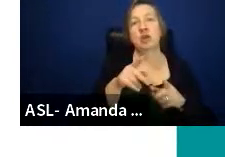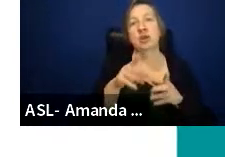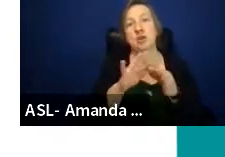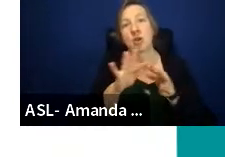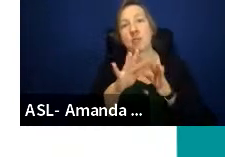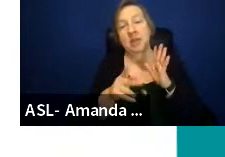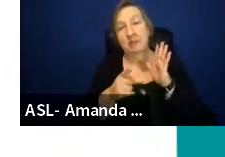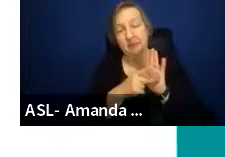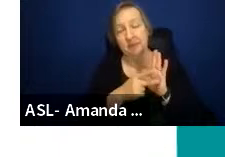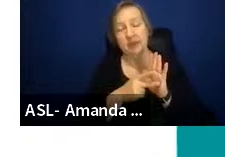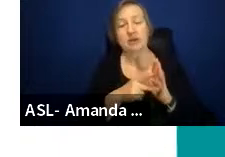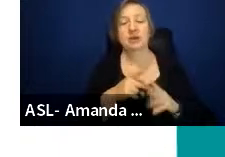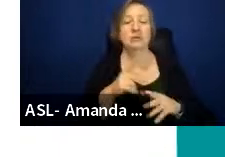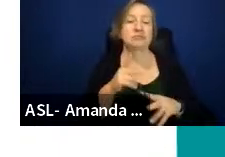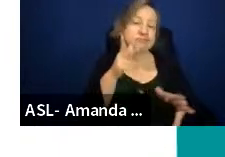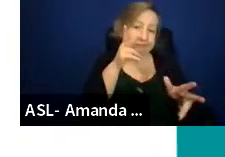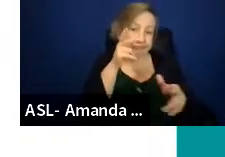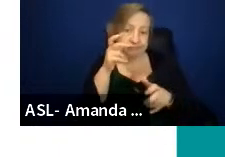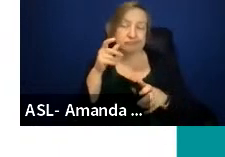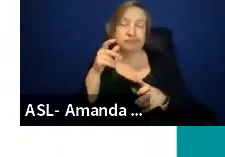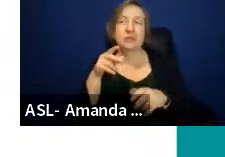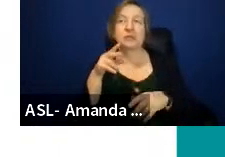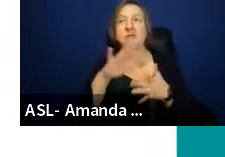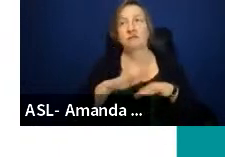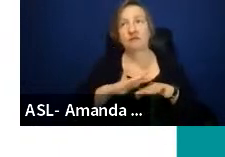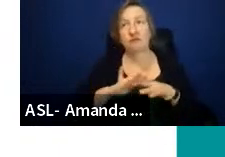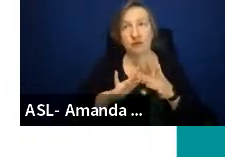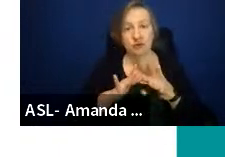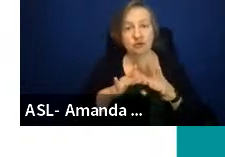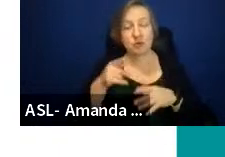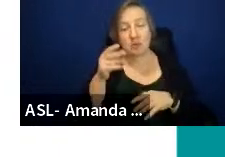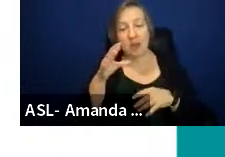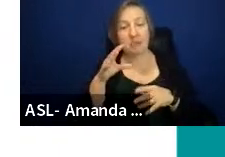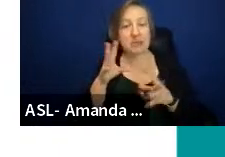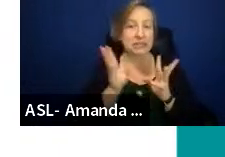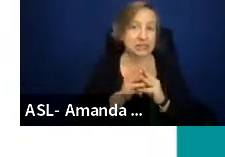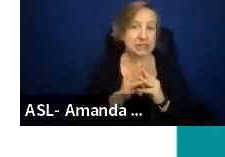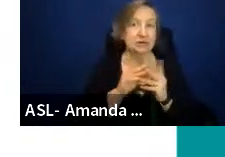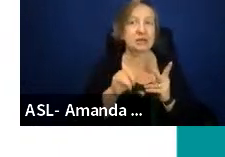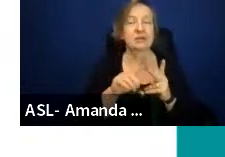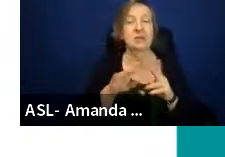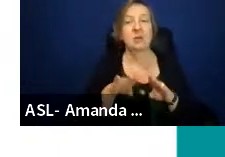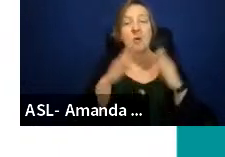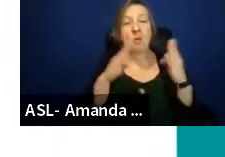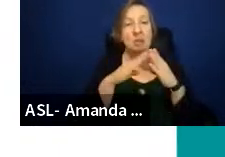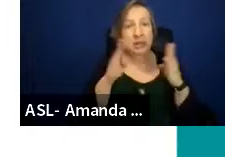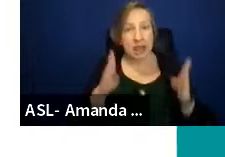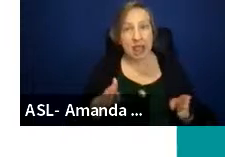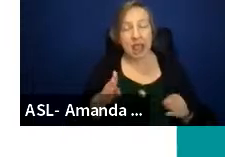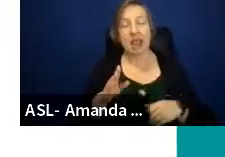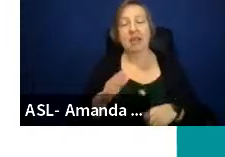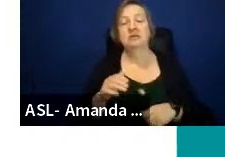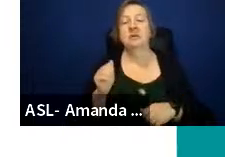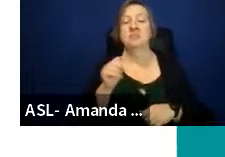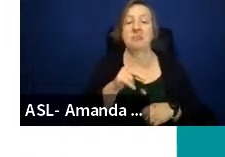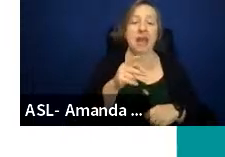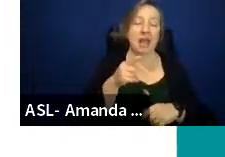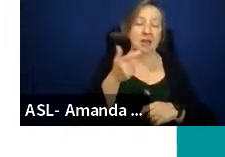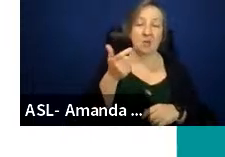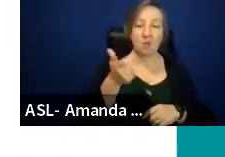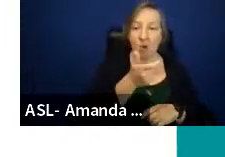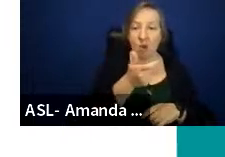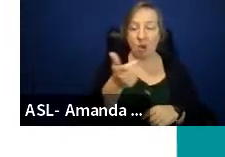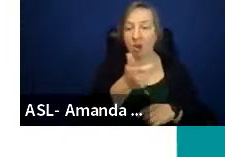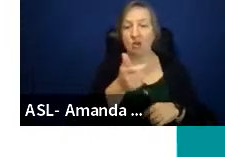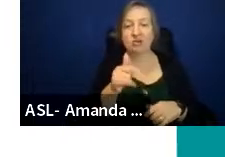listening either at these virtual public hearings or the open houses or going back and watching the videos of the public